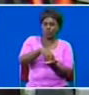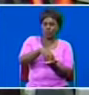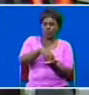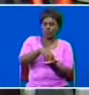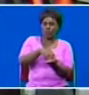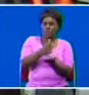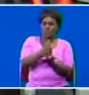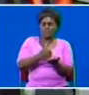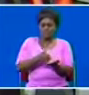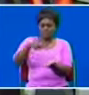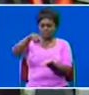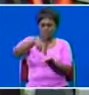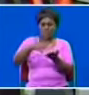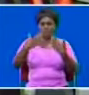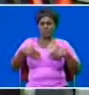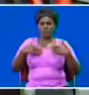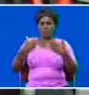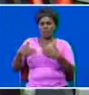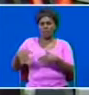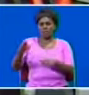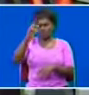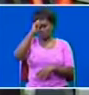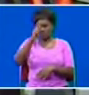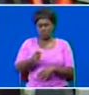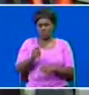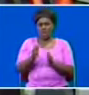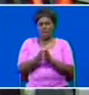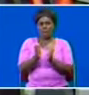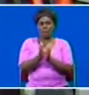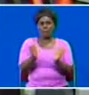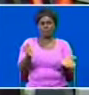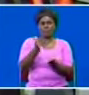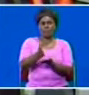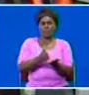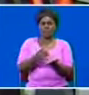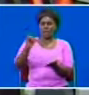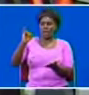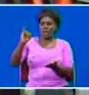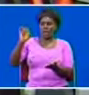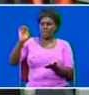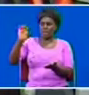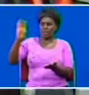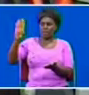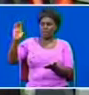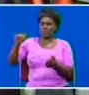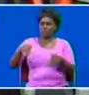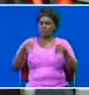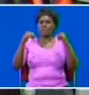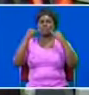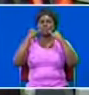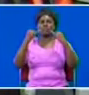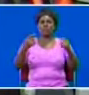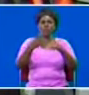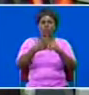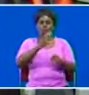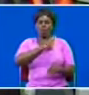which some of the candidates left the judiciary and the public service. Further, the IEBC says it is awaiting information from